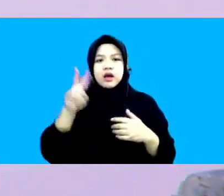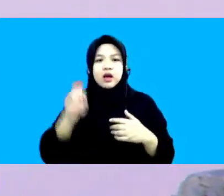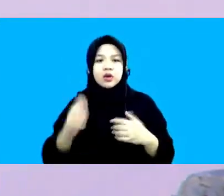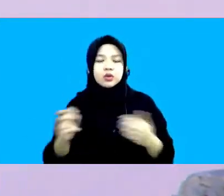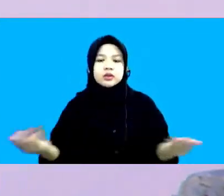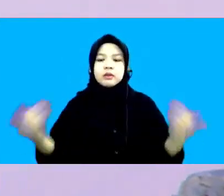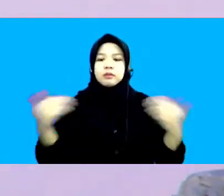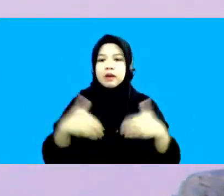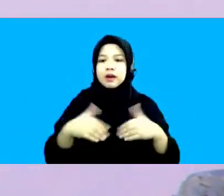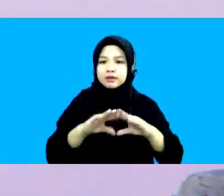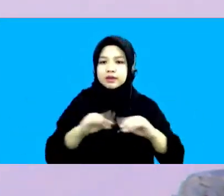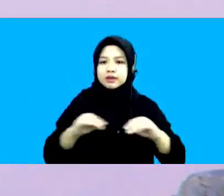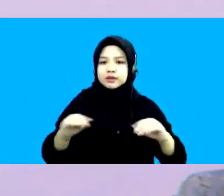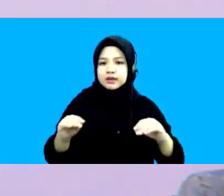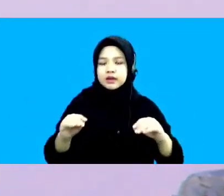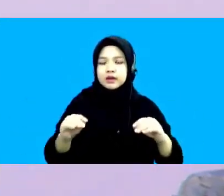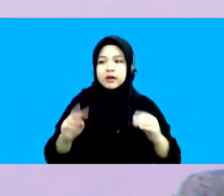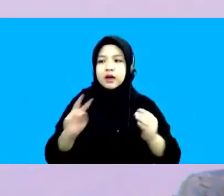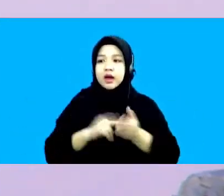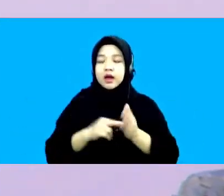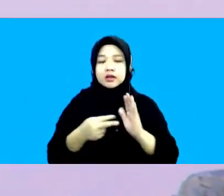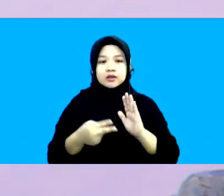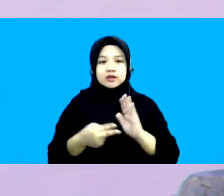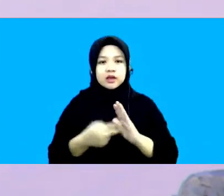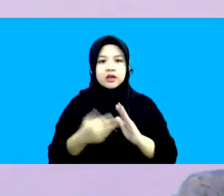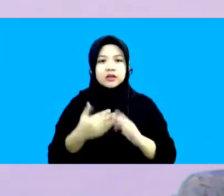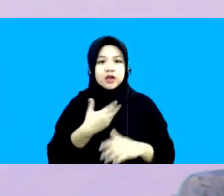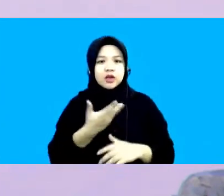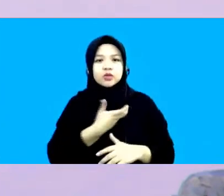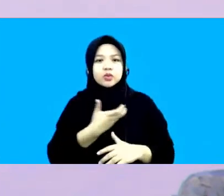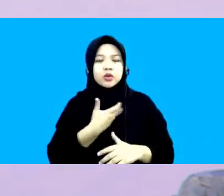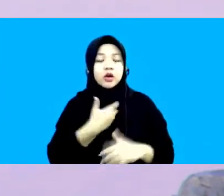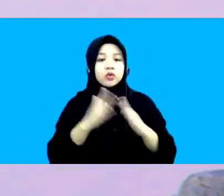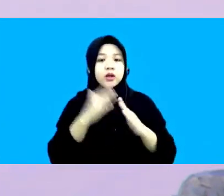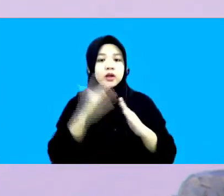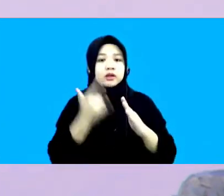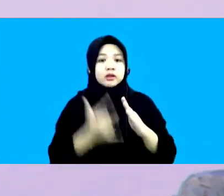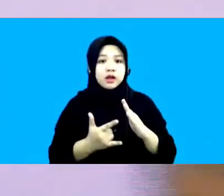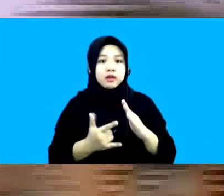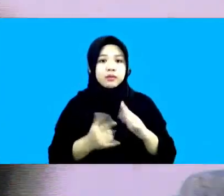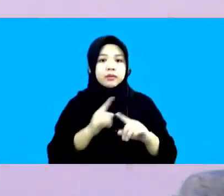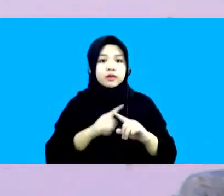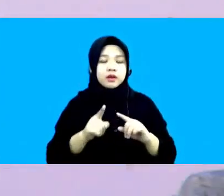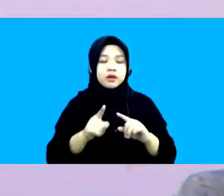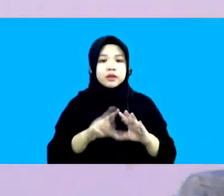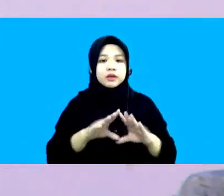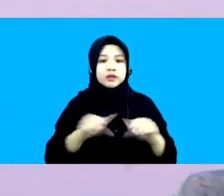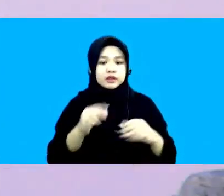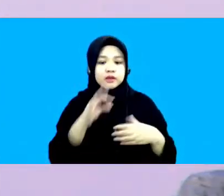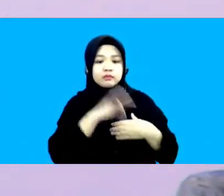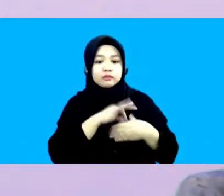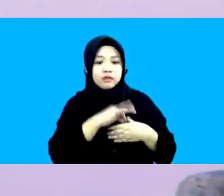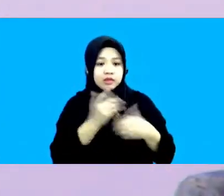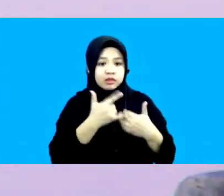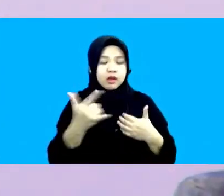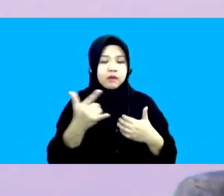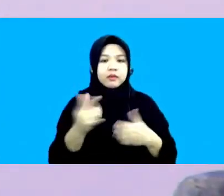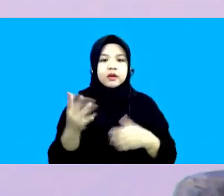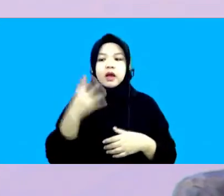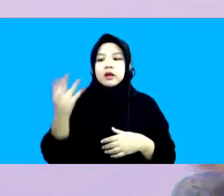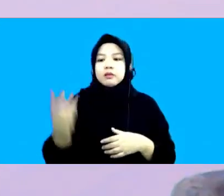the significant increase of poverty. But then if we understand the concept of MPI,